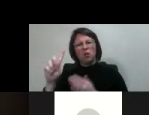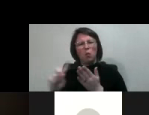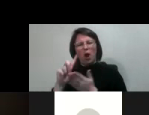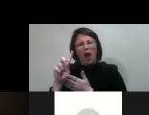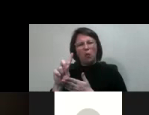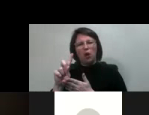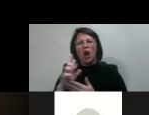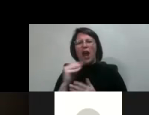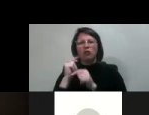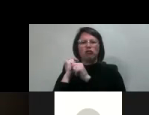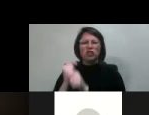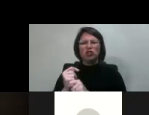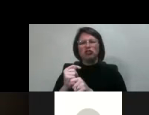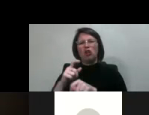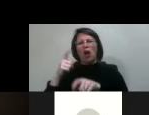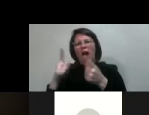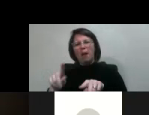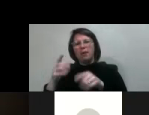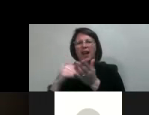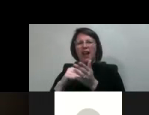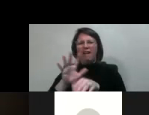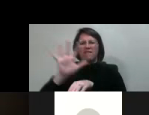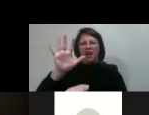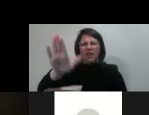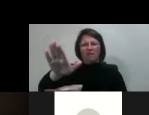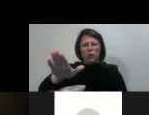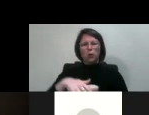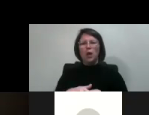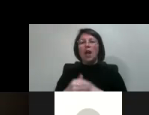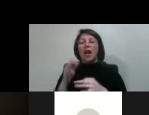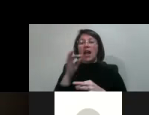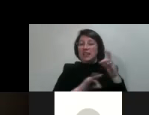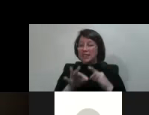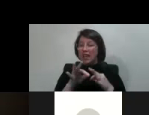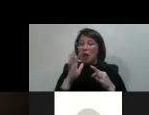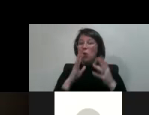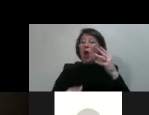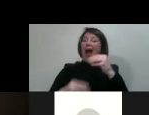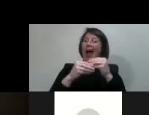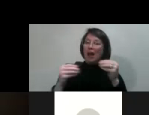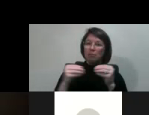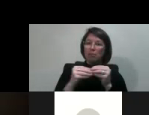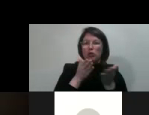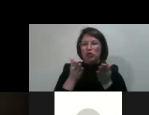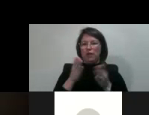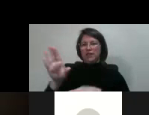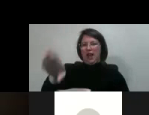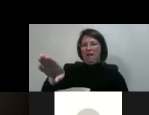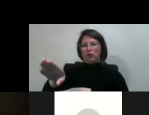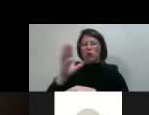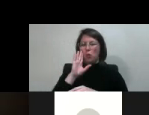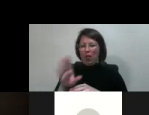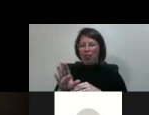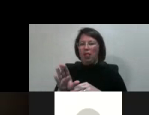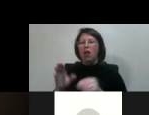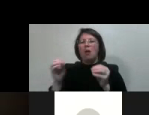the traditional peak around 5. And instead, we are actually, though, adding more service to the blue line in the afternoon where we've